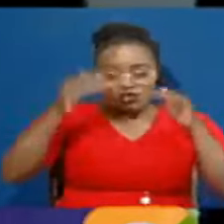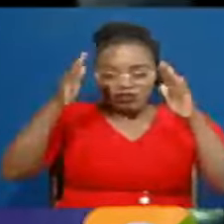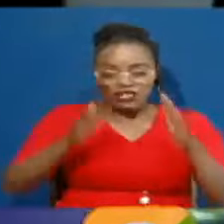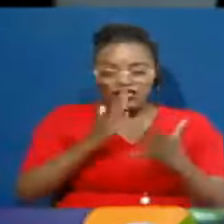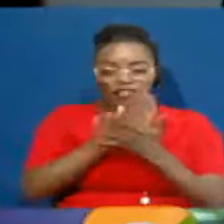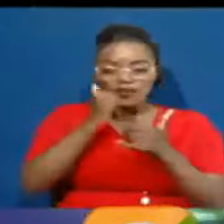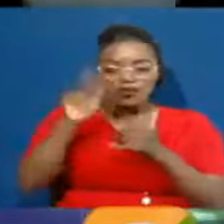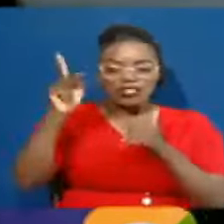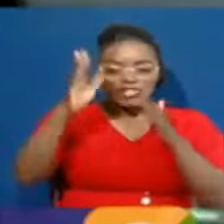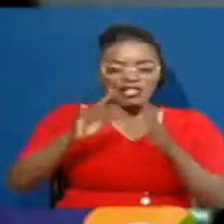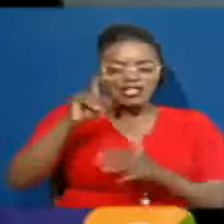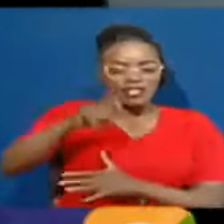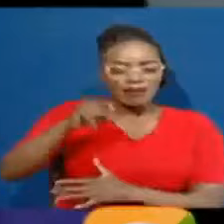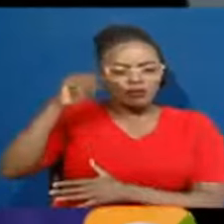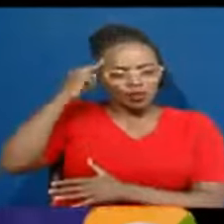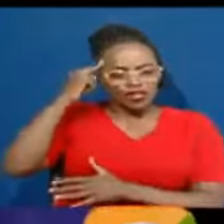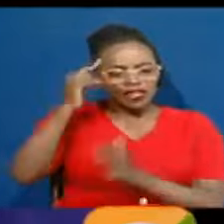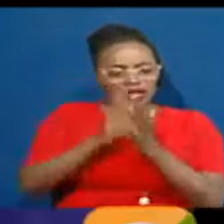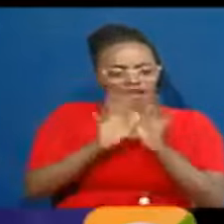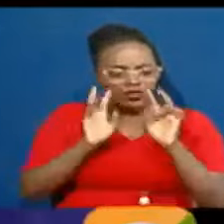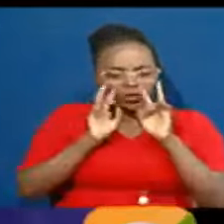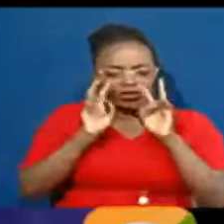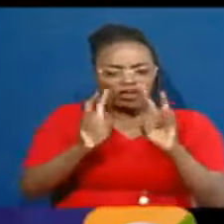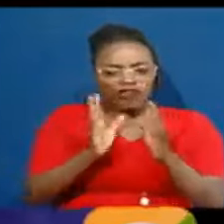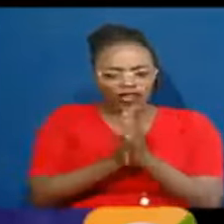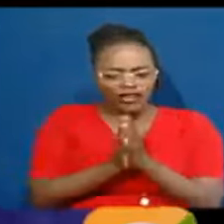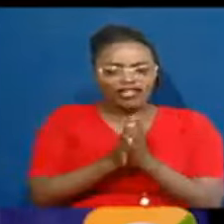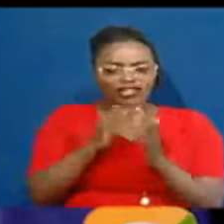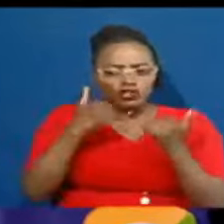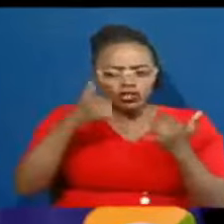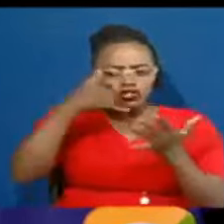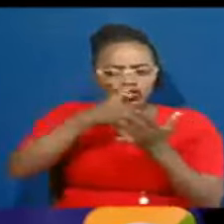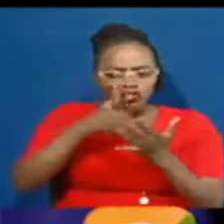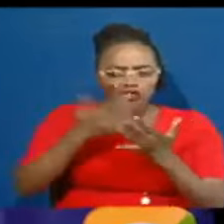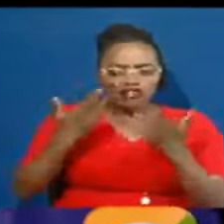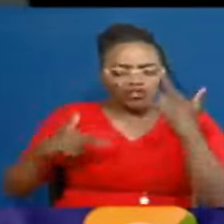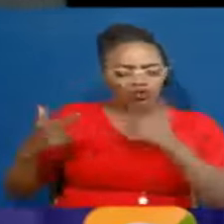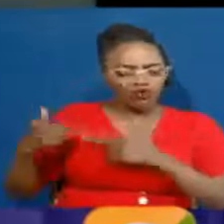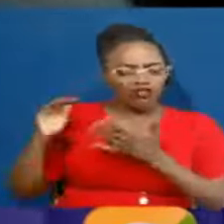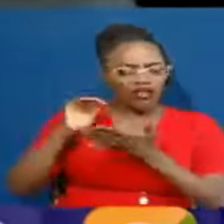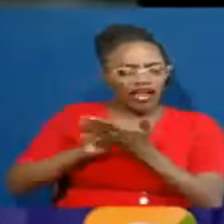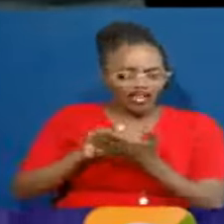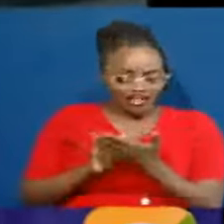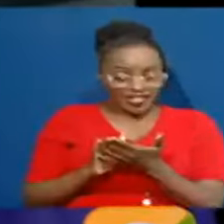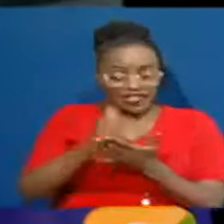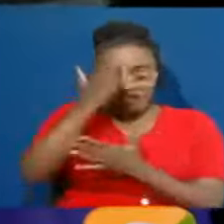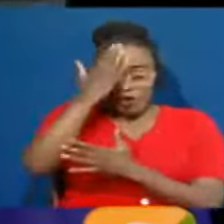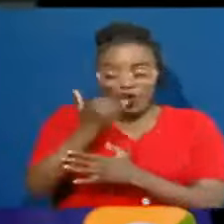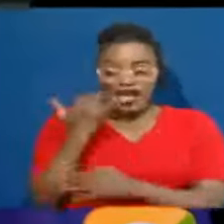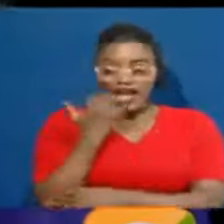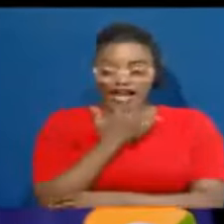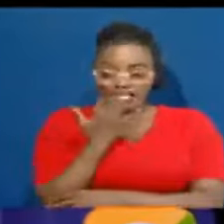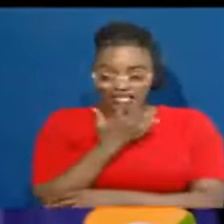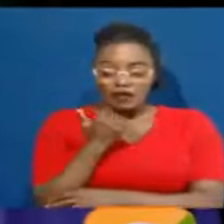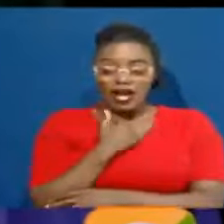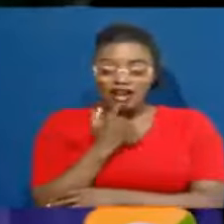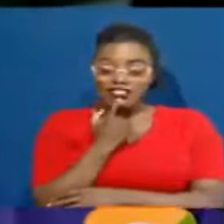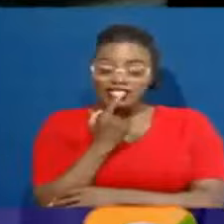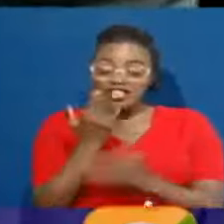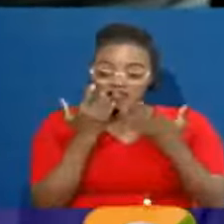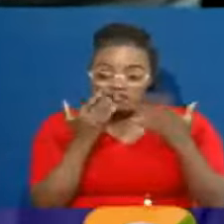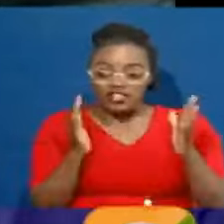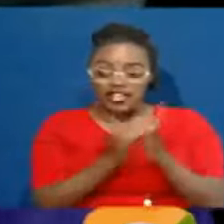something that Kenyans should think and look at and consider revisitation, because Gachagua has said